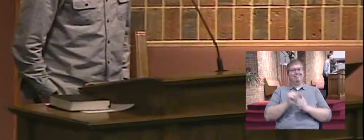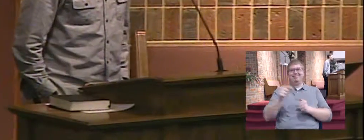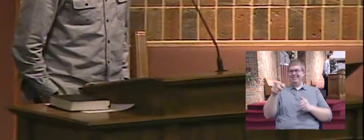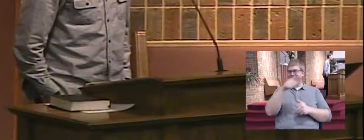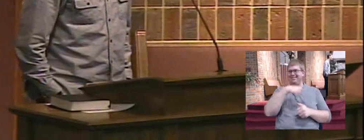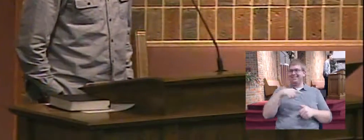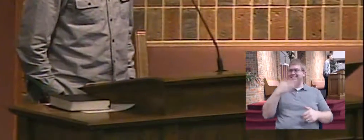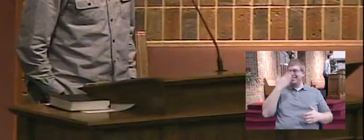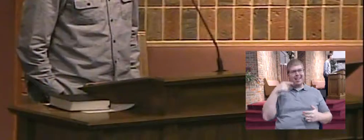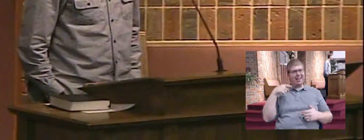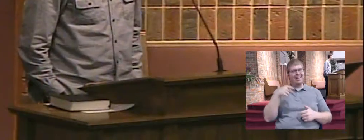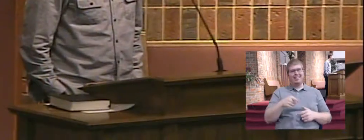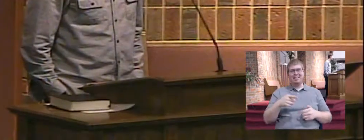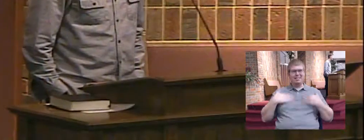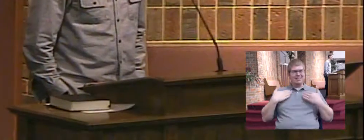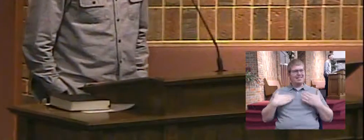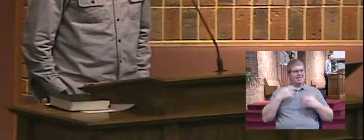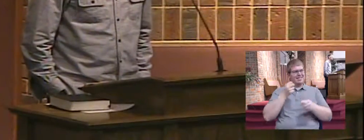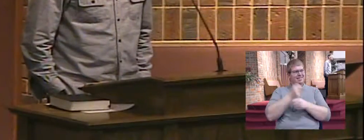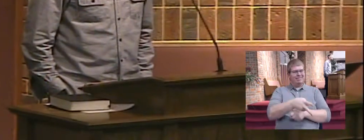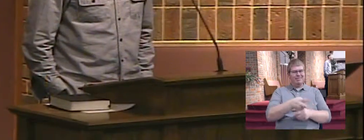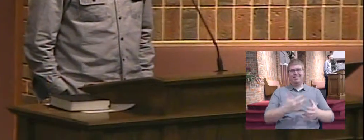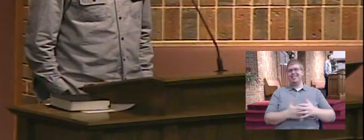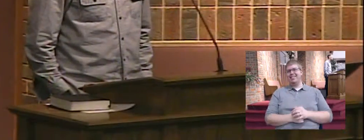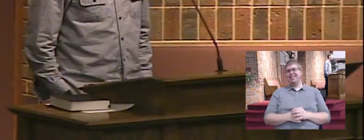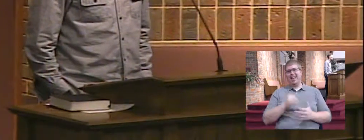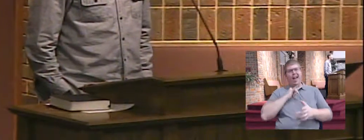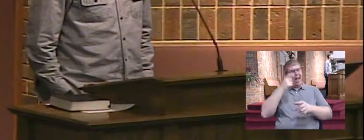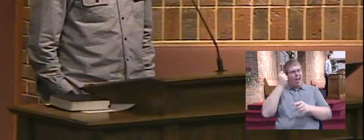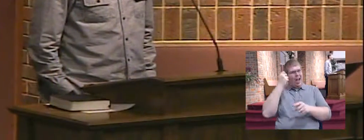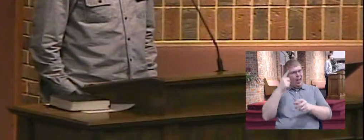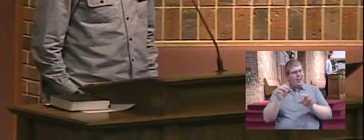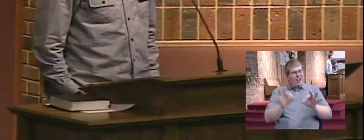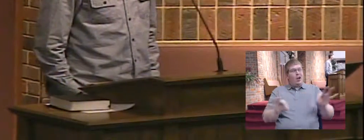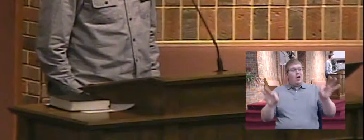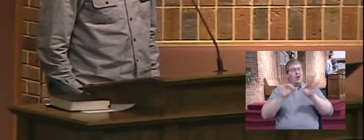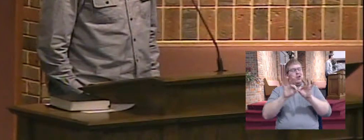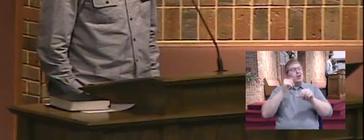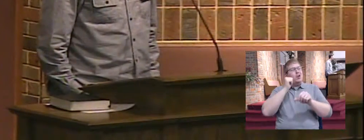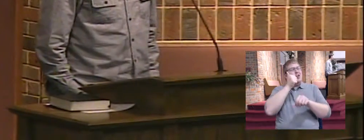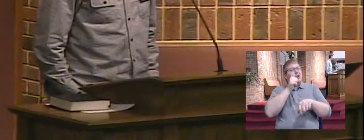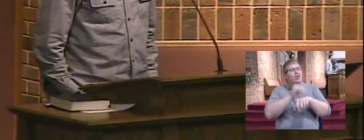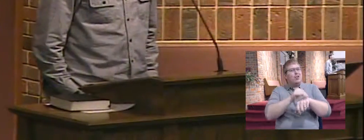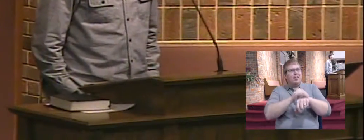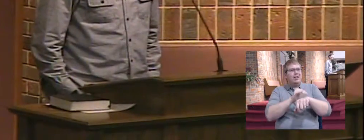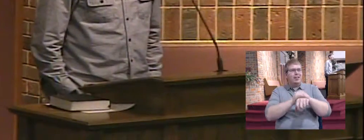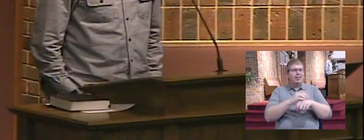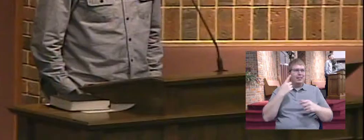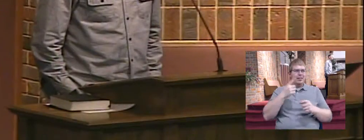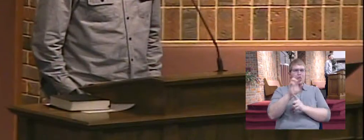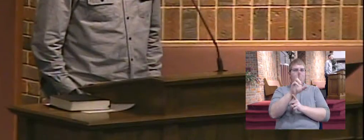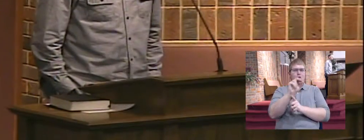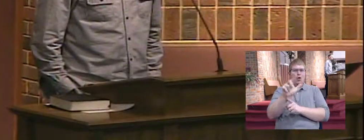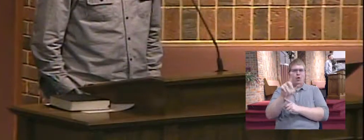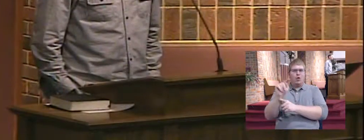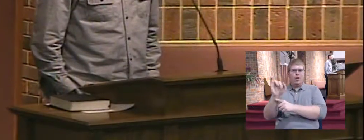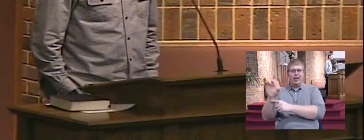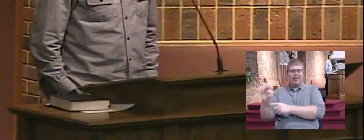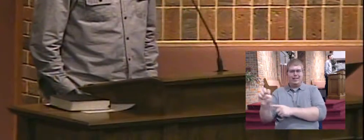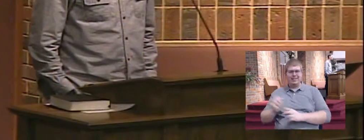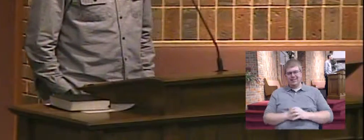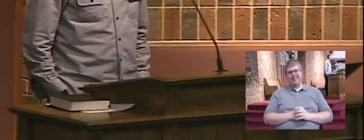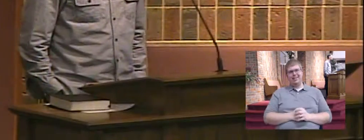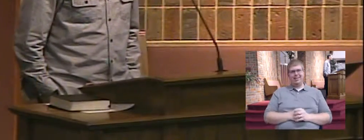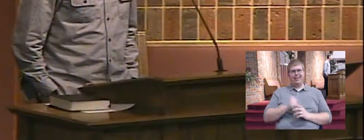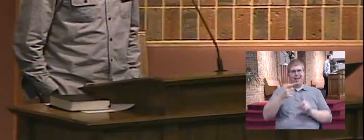Alabama fans were about that. And I understand that there's a big game tomorrow night, Roll Tide.